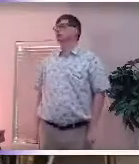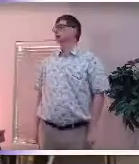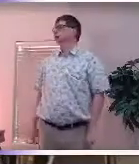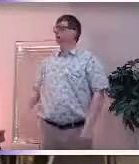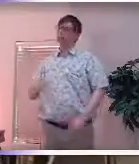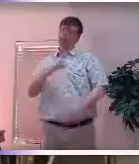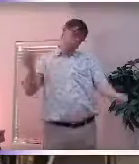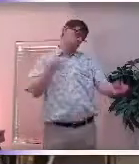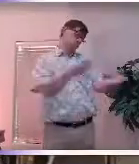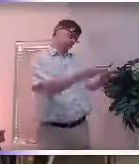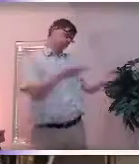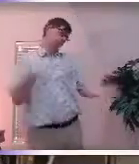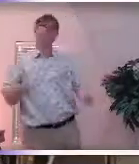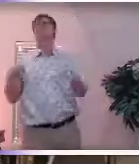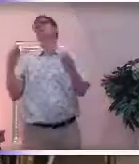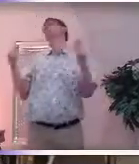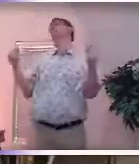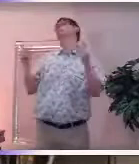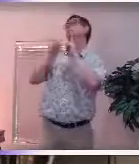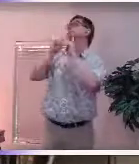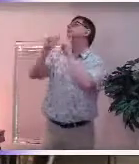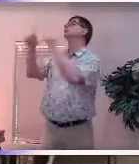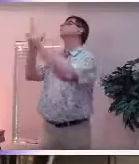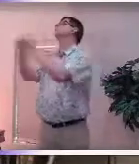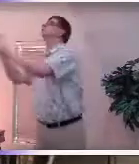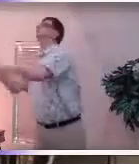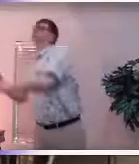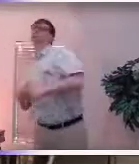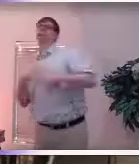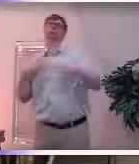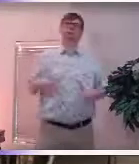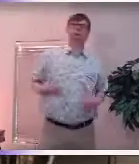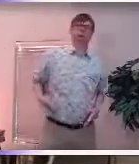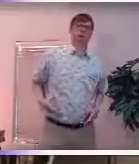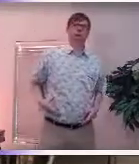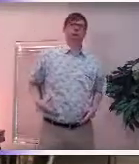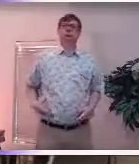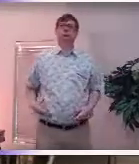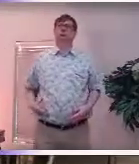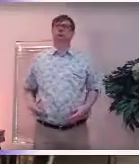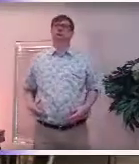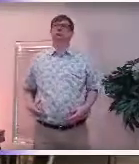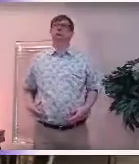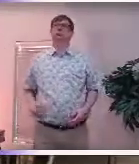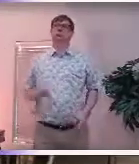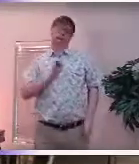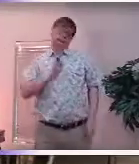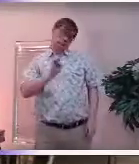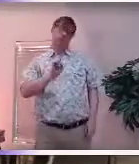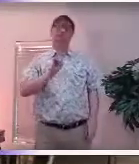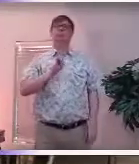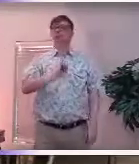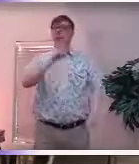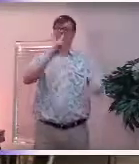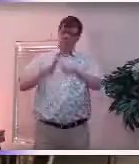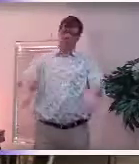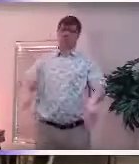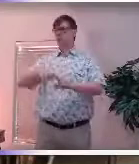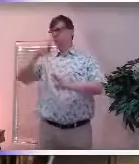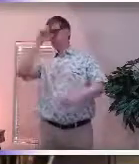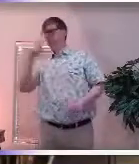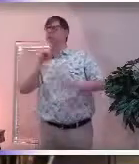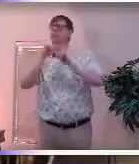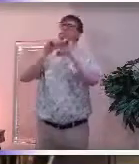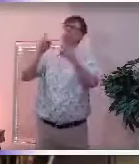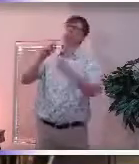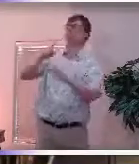have been given lots of messages about our bodies. Am I right? You know, if it's not religion talking about